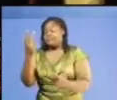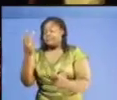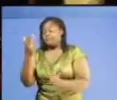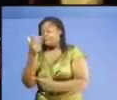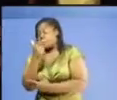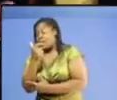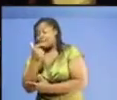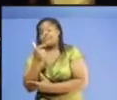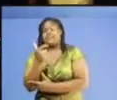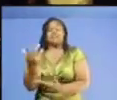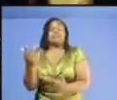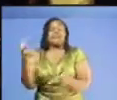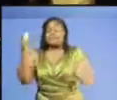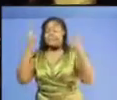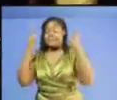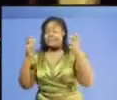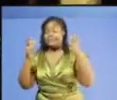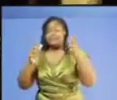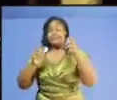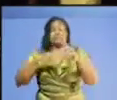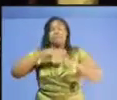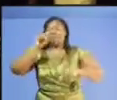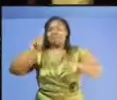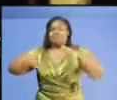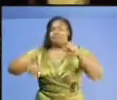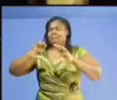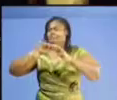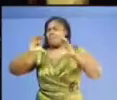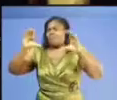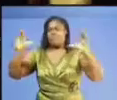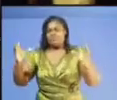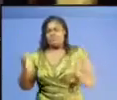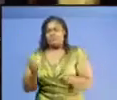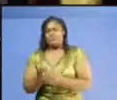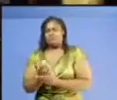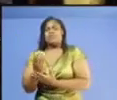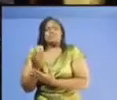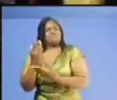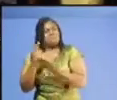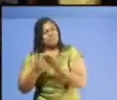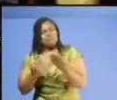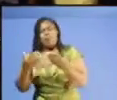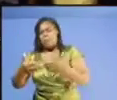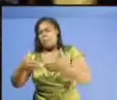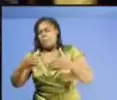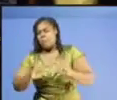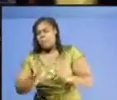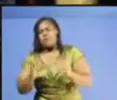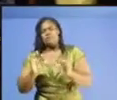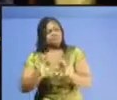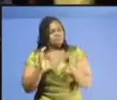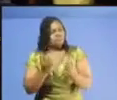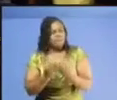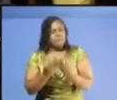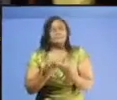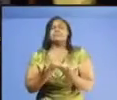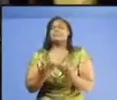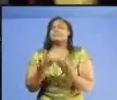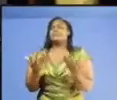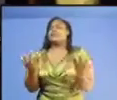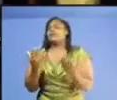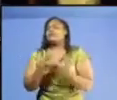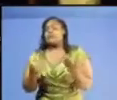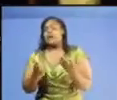the islands and the continents, some who have buried their loved ones, some whom you have recovered